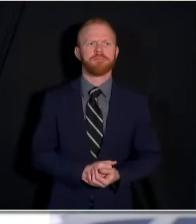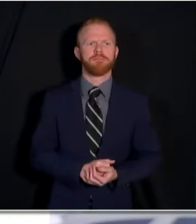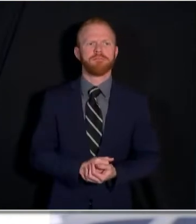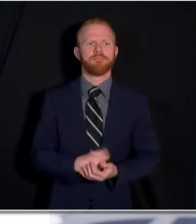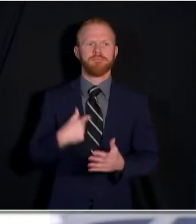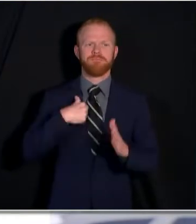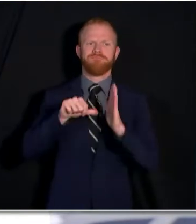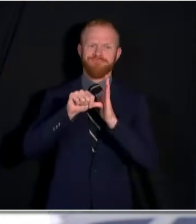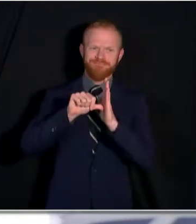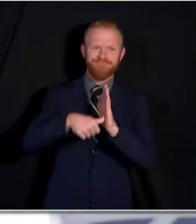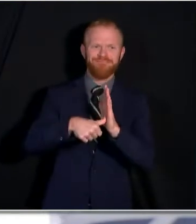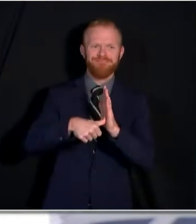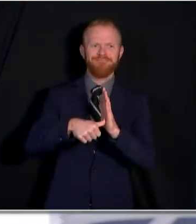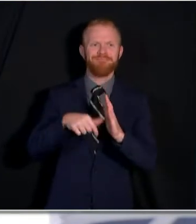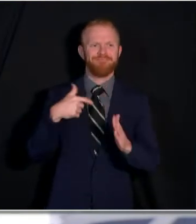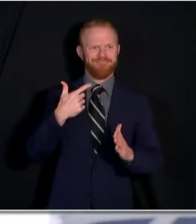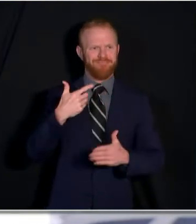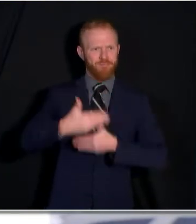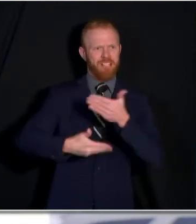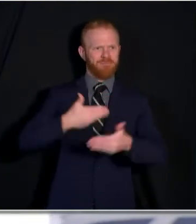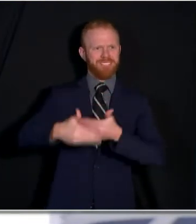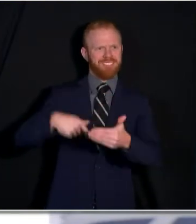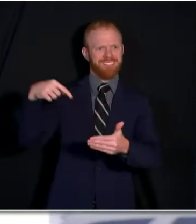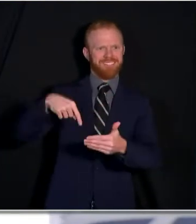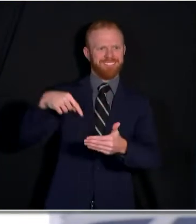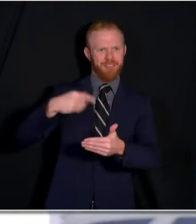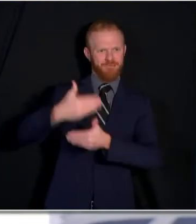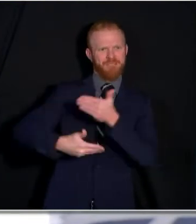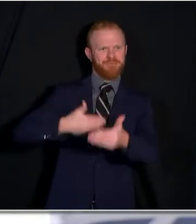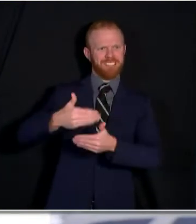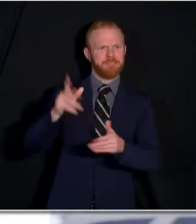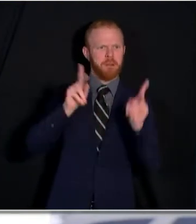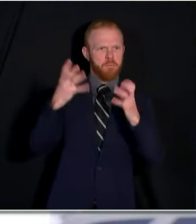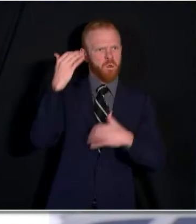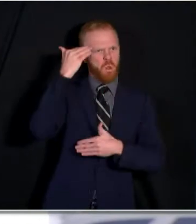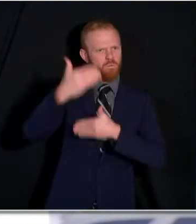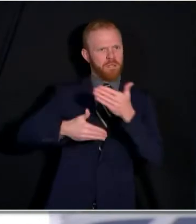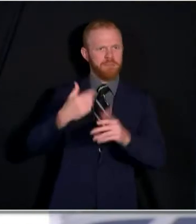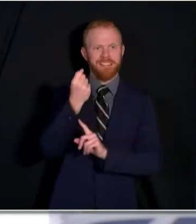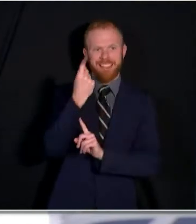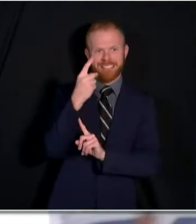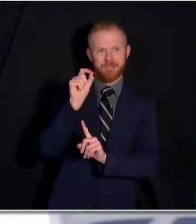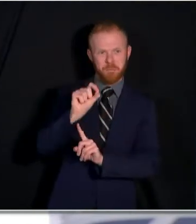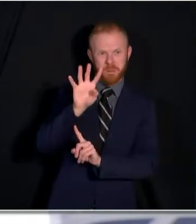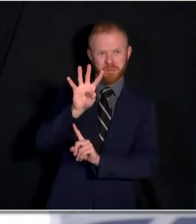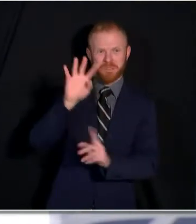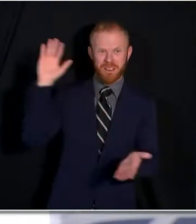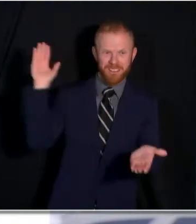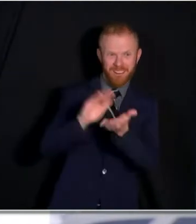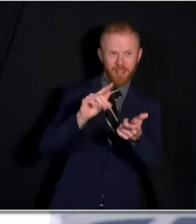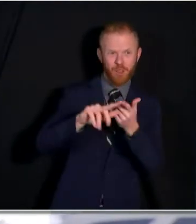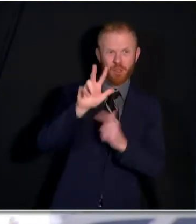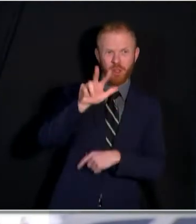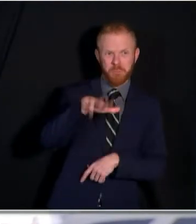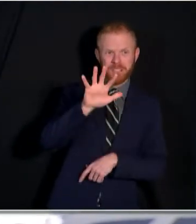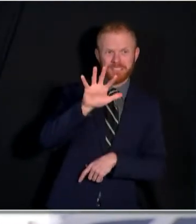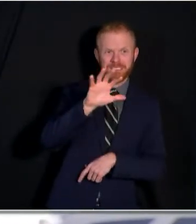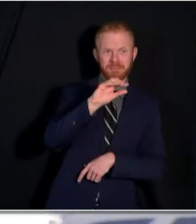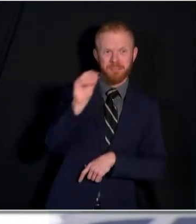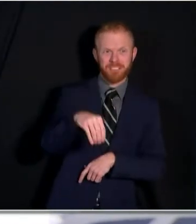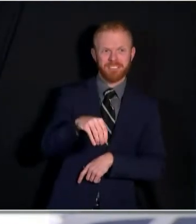want people to know of this progress. 11.4% down to 3.5%, 40,000 cases